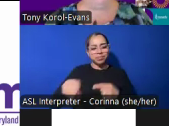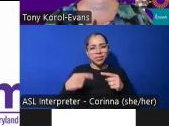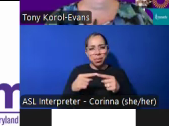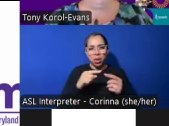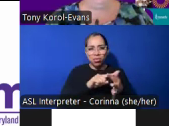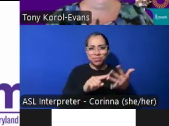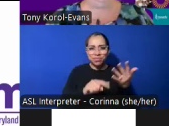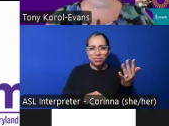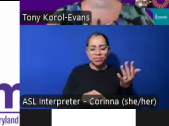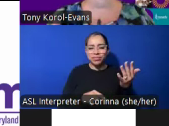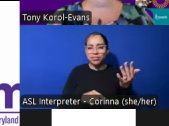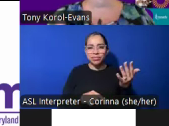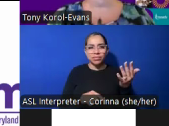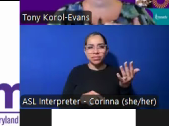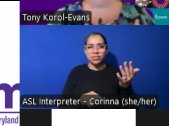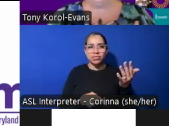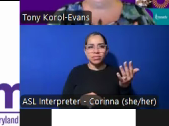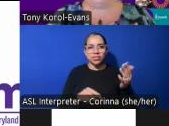things. And